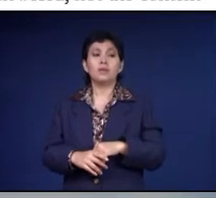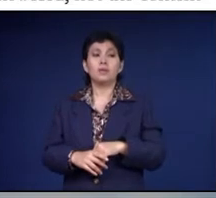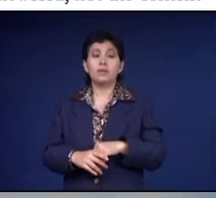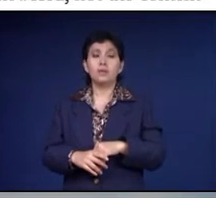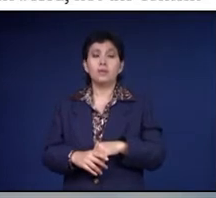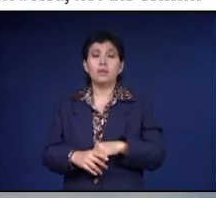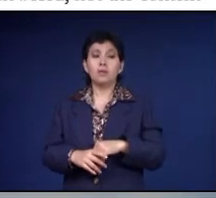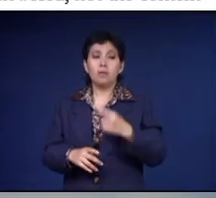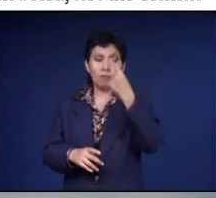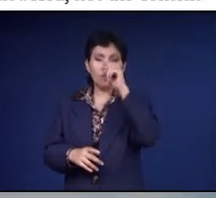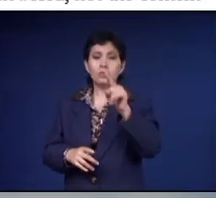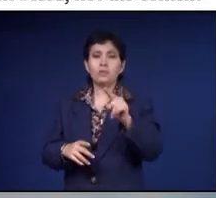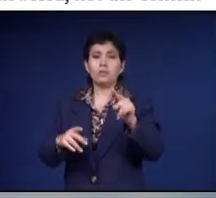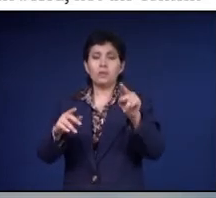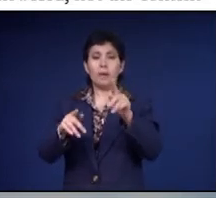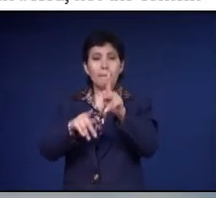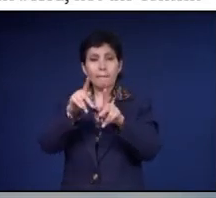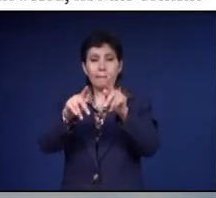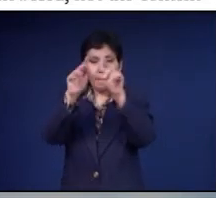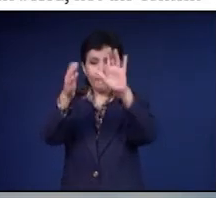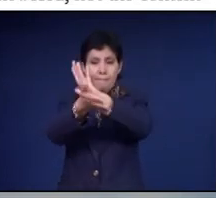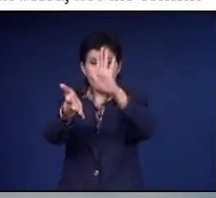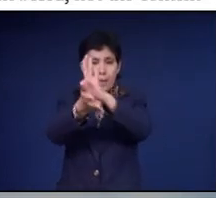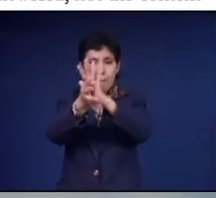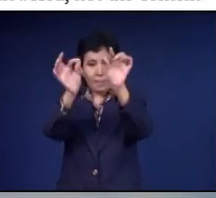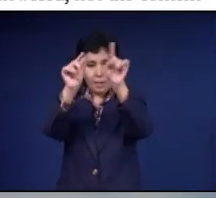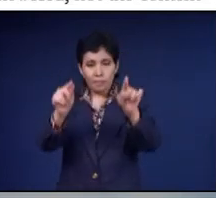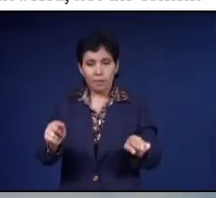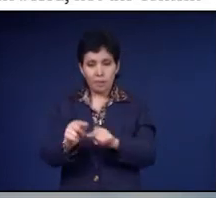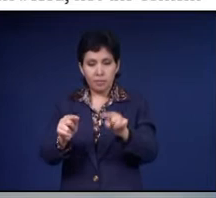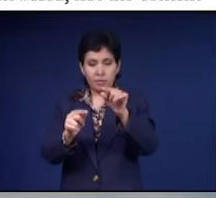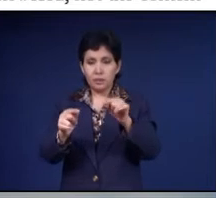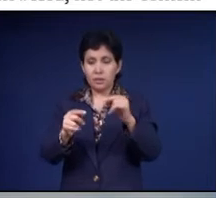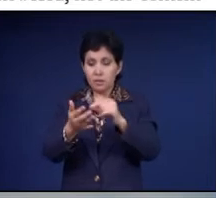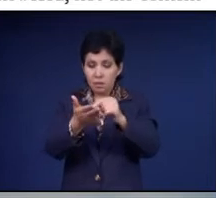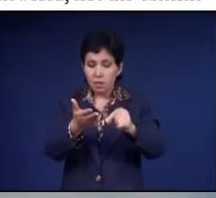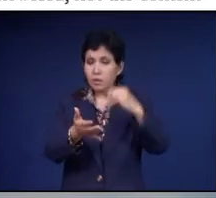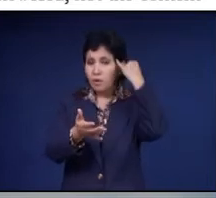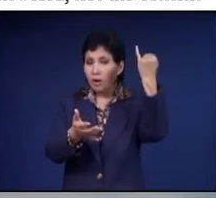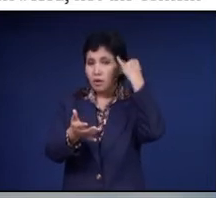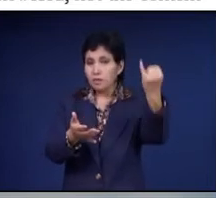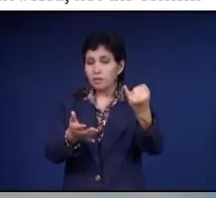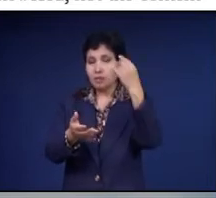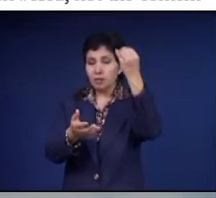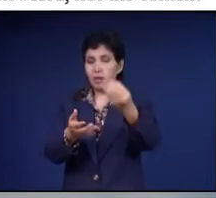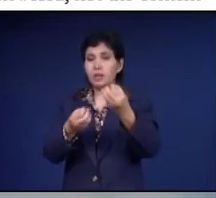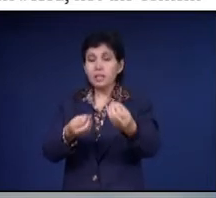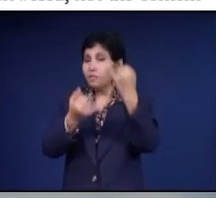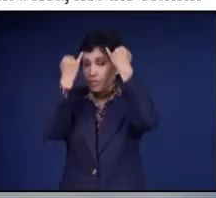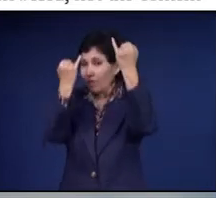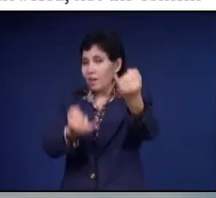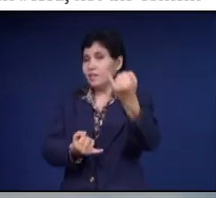I mean, for sure you would know it's a piece of paper asking you to tick or write your opinion. It's a data collection measures.